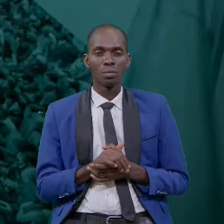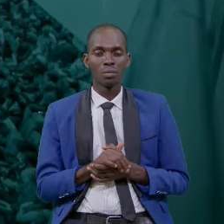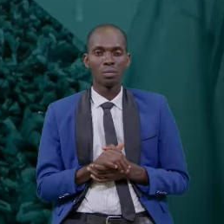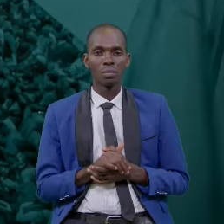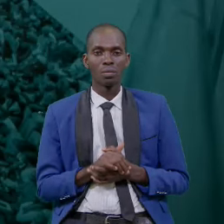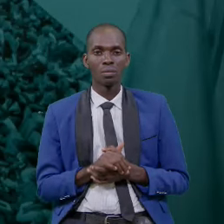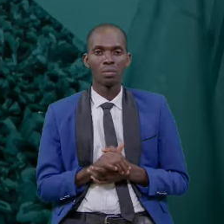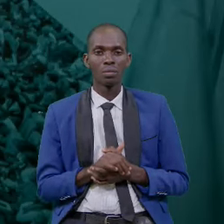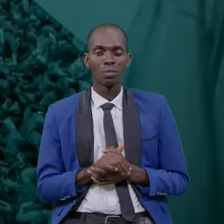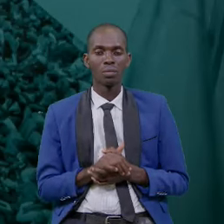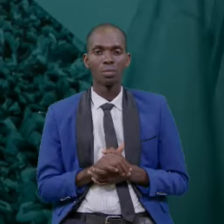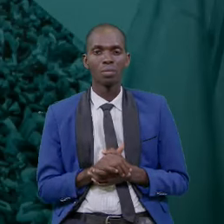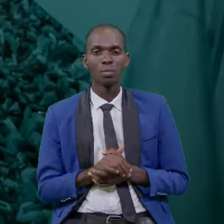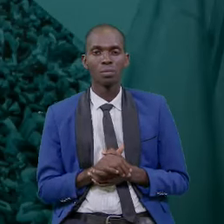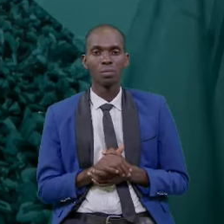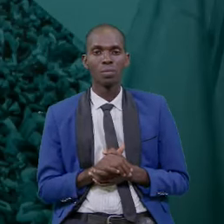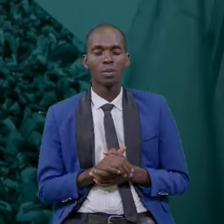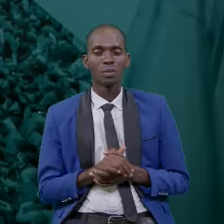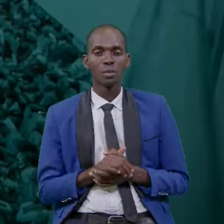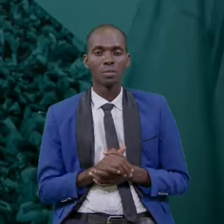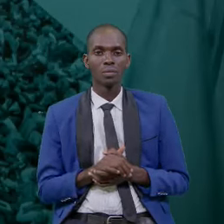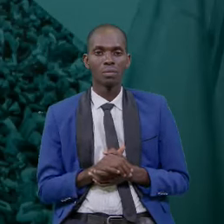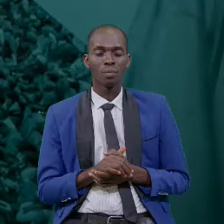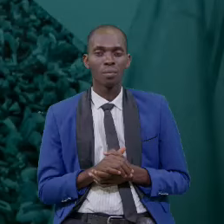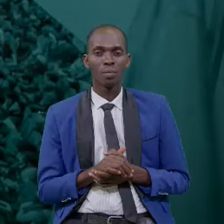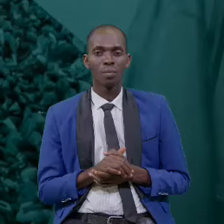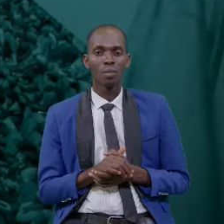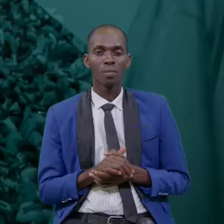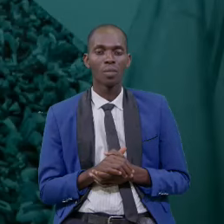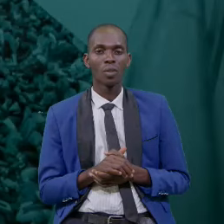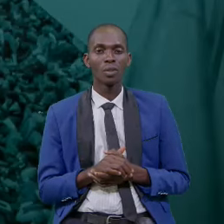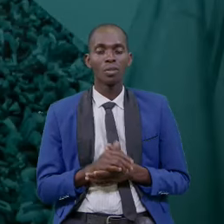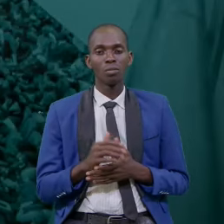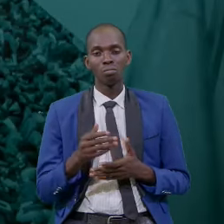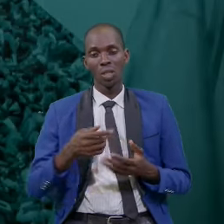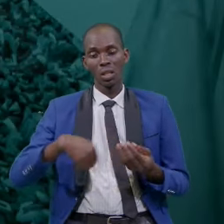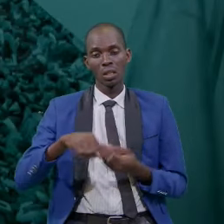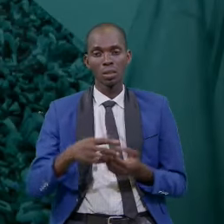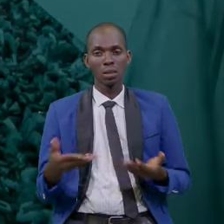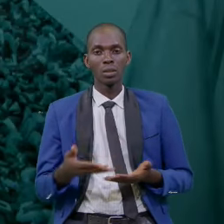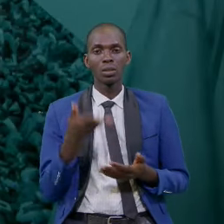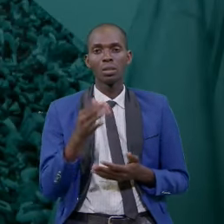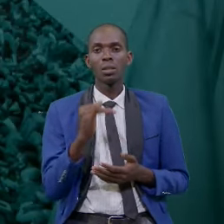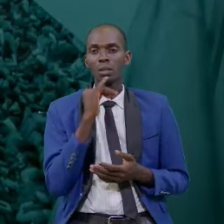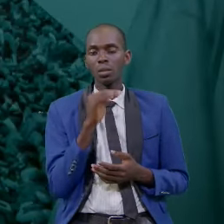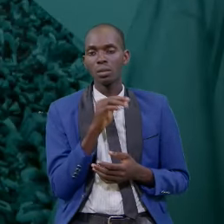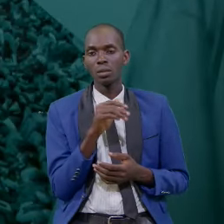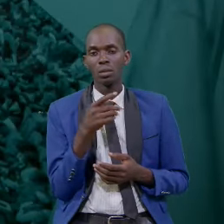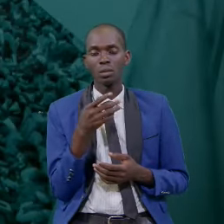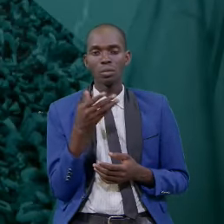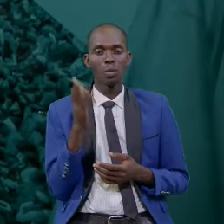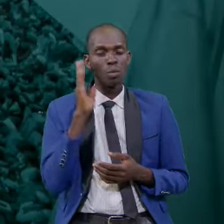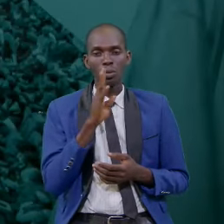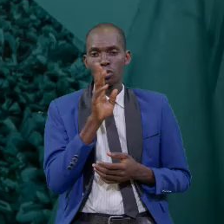This classroom by my right, behind it, there's a big tent. That's where the Lunch Hour with Jesus will